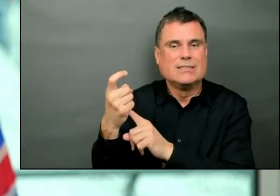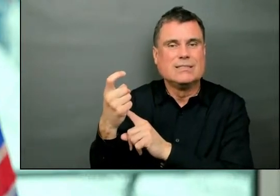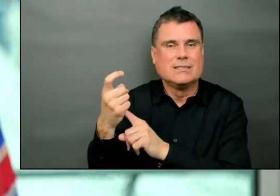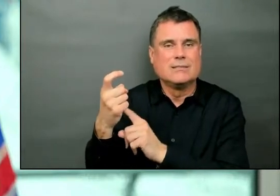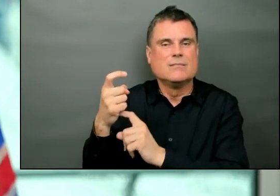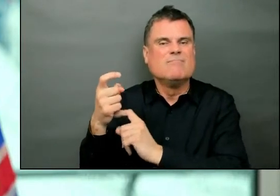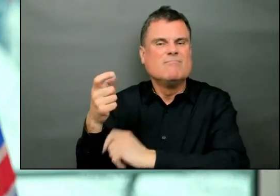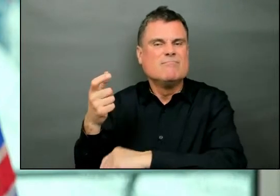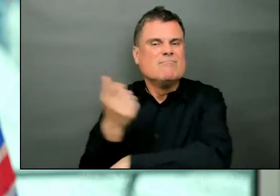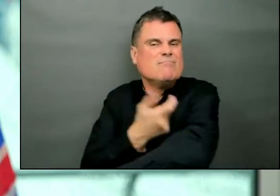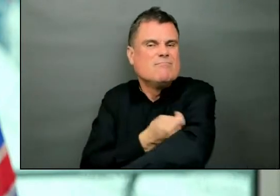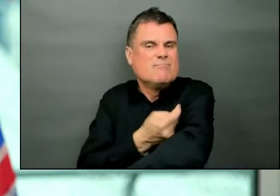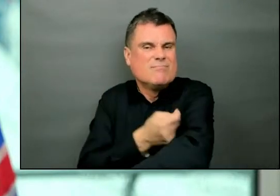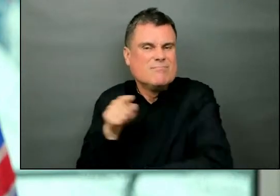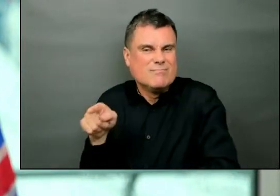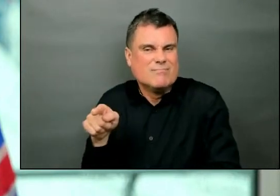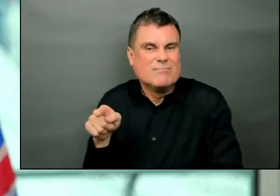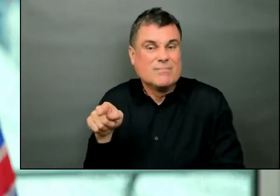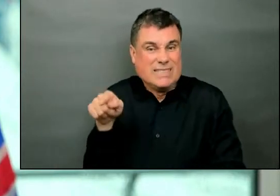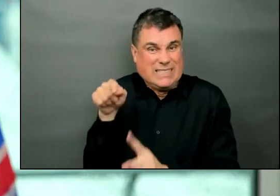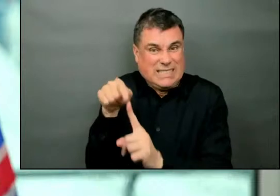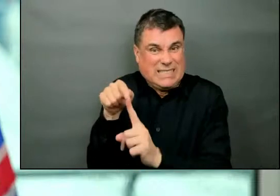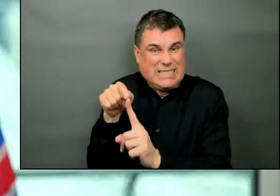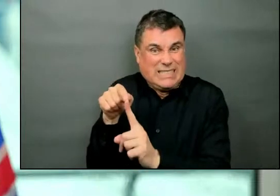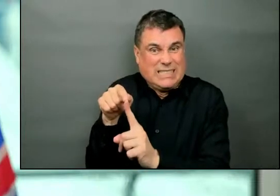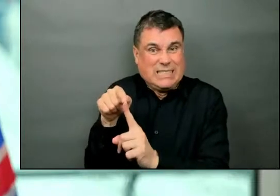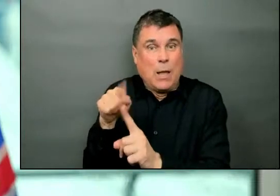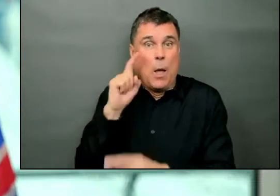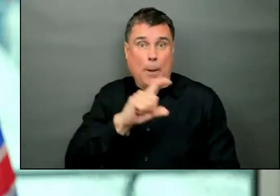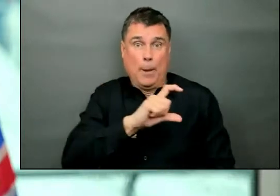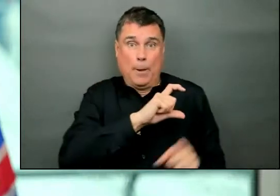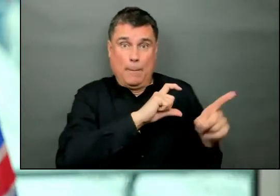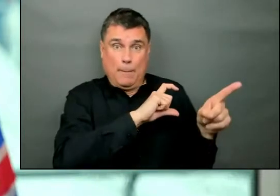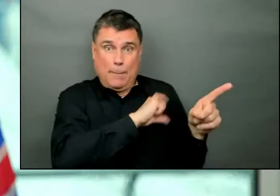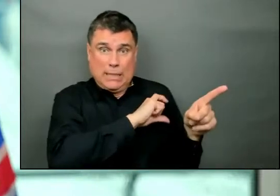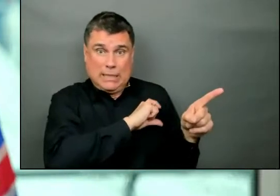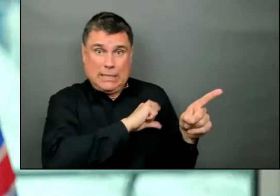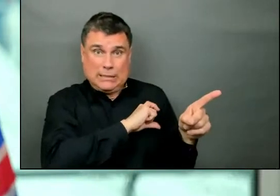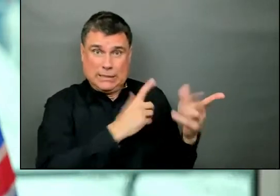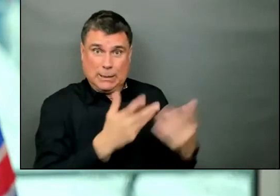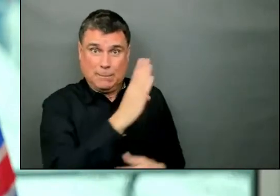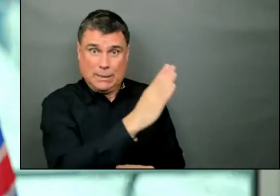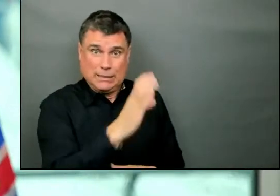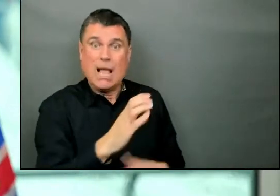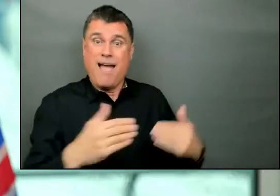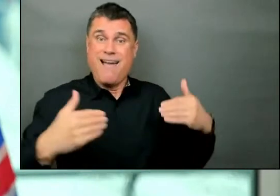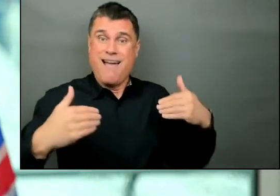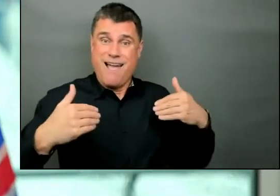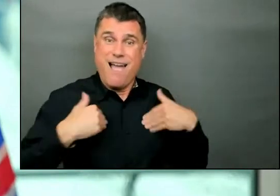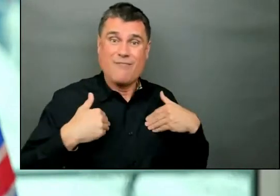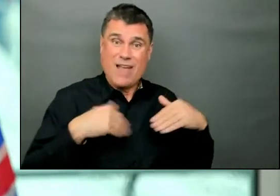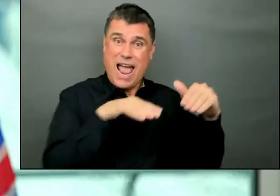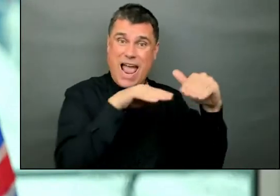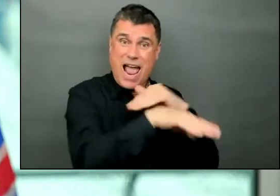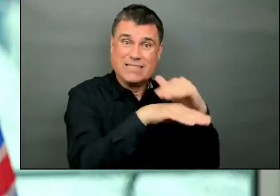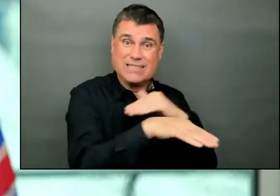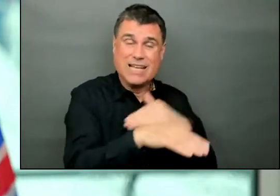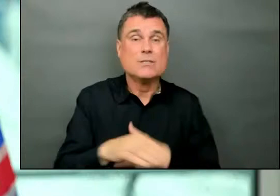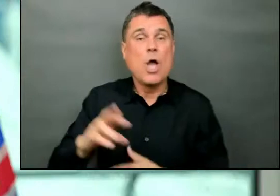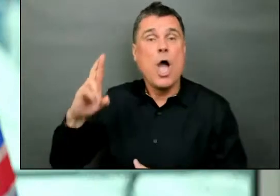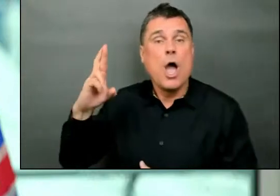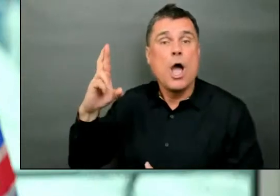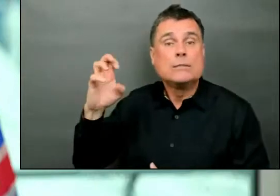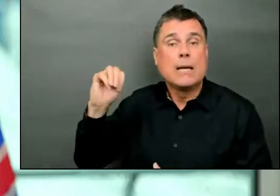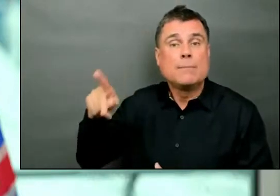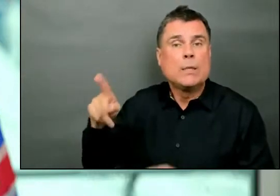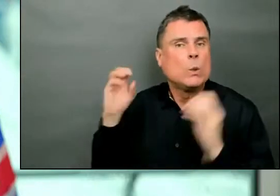messages that came down from police services in BC versus RCMP. And this